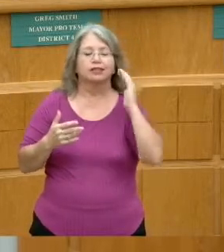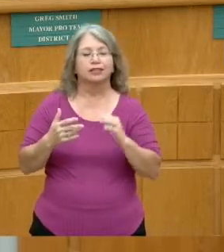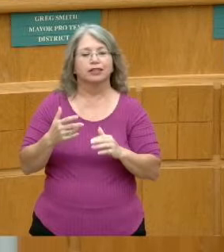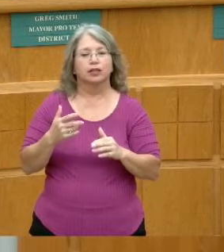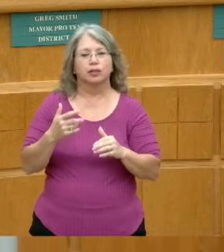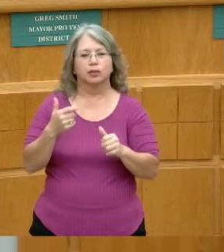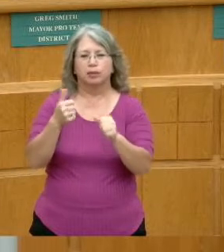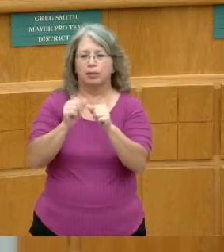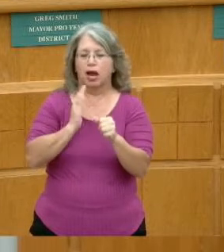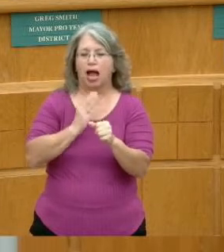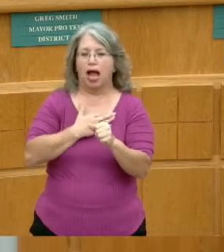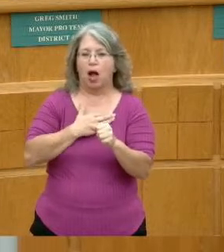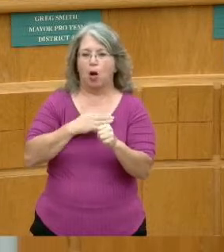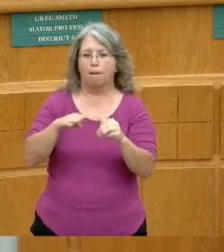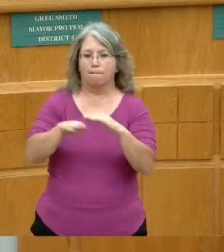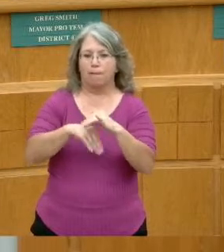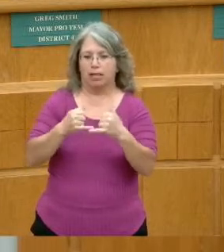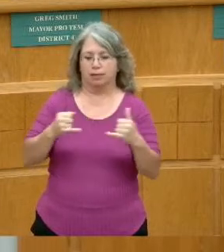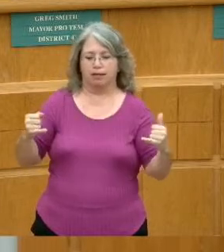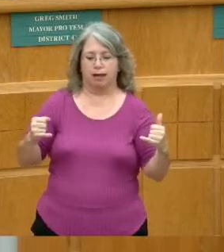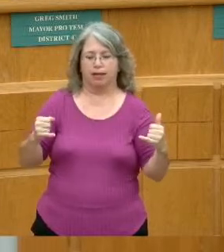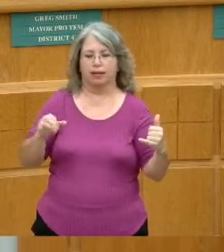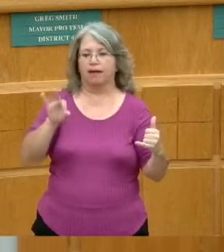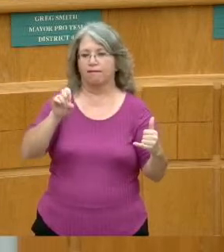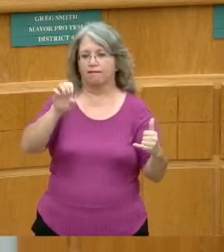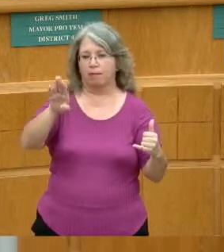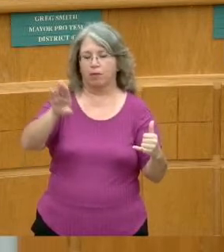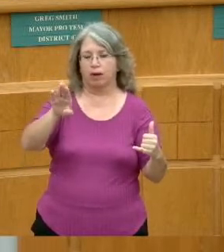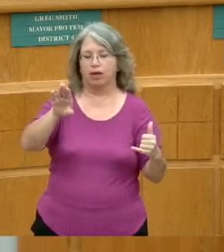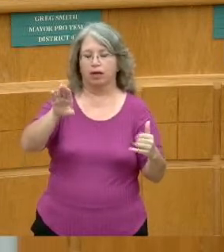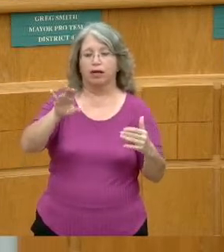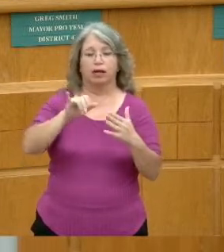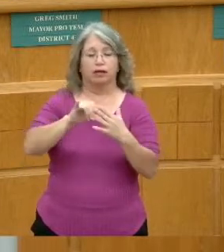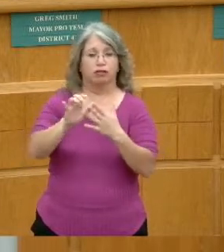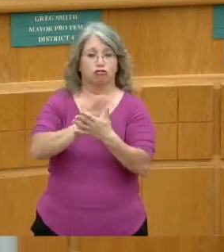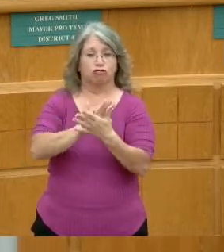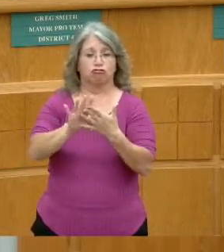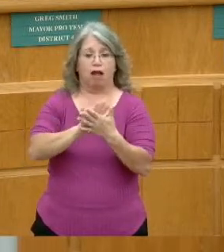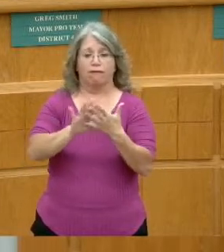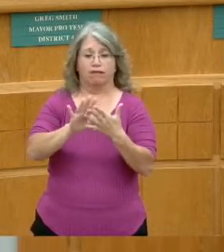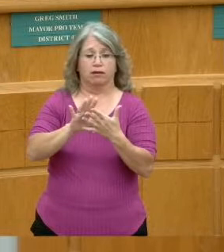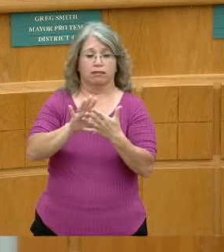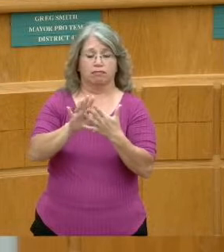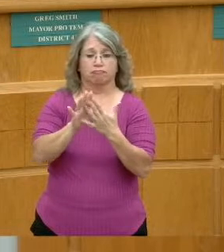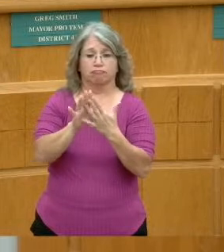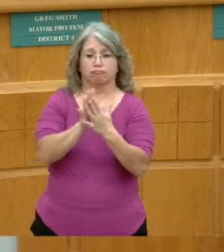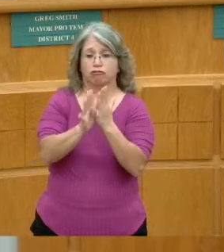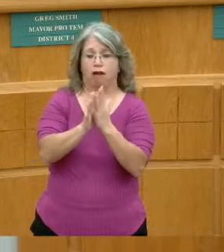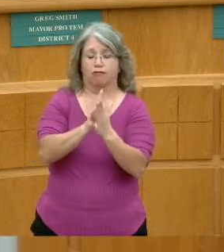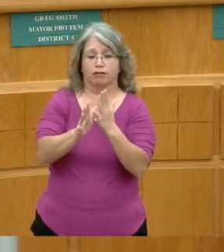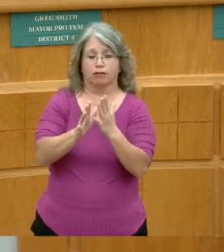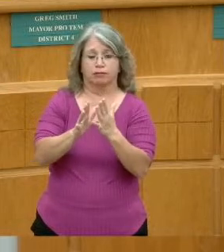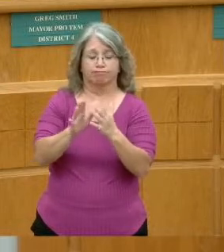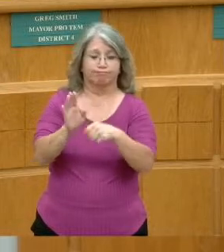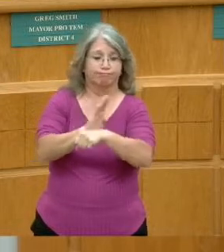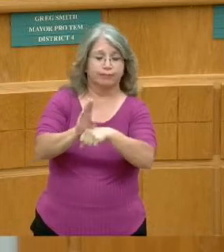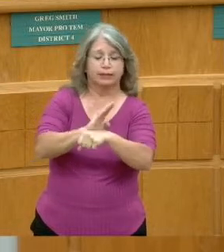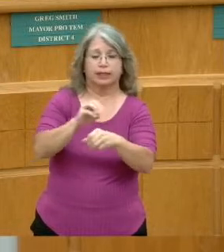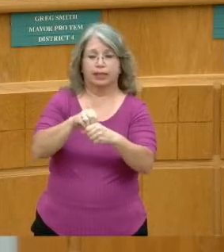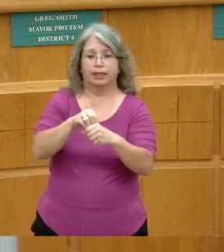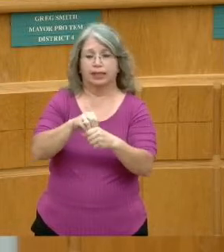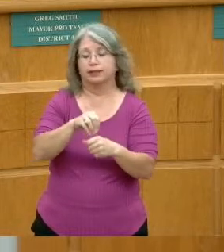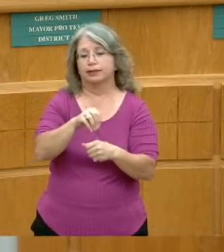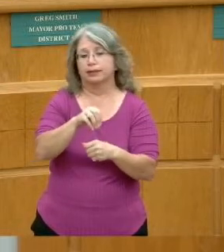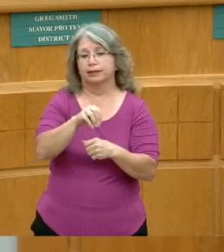in February, the foot traffic to hotels in February is probably a lot less than it is in the summertime, or say Memorial Day